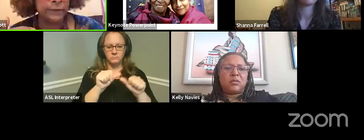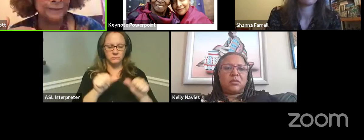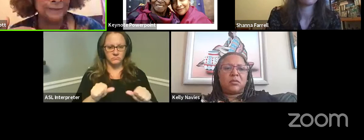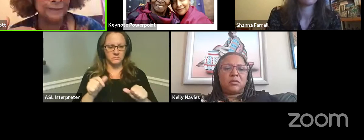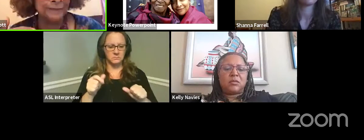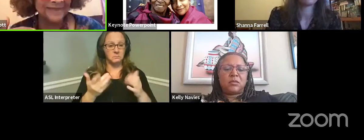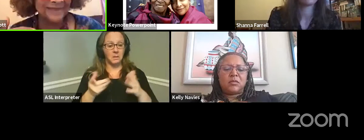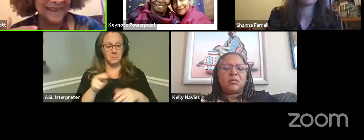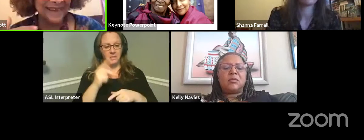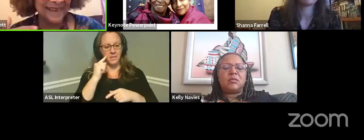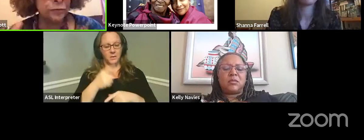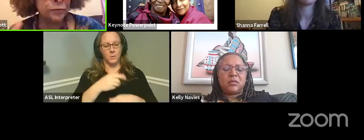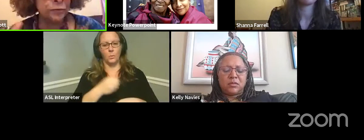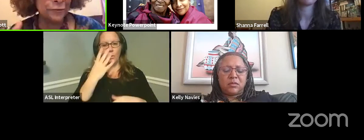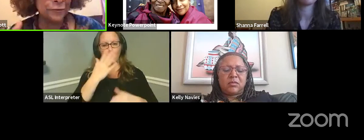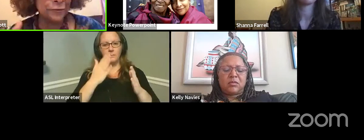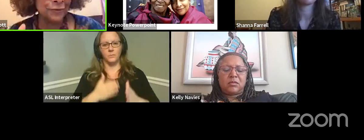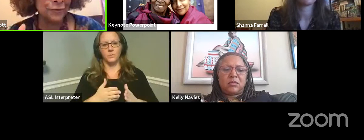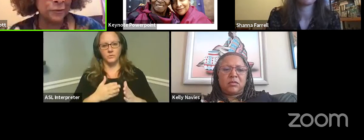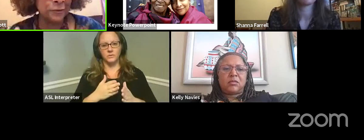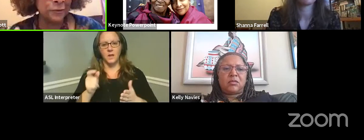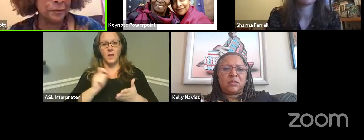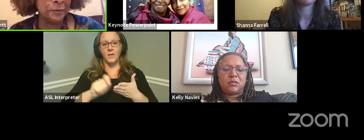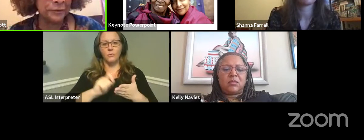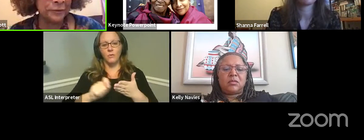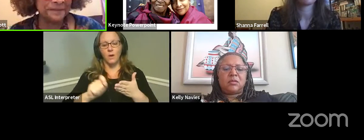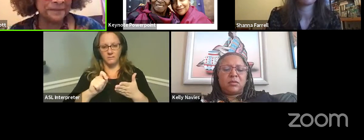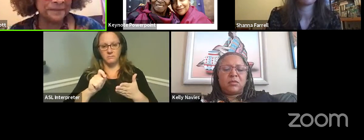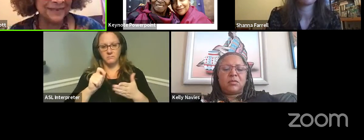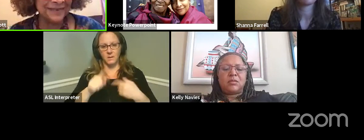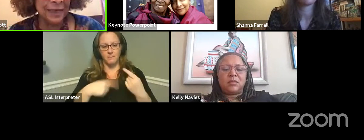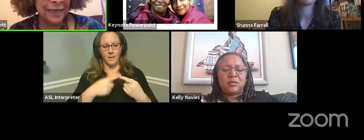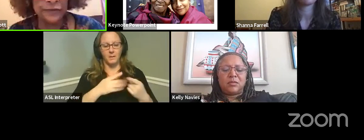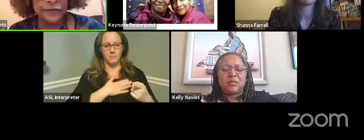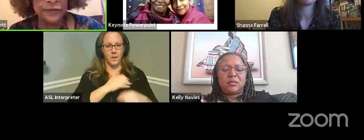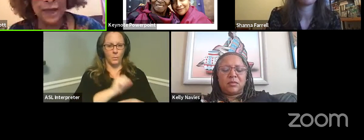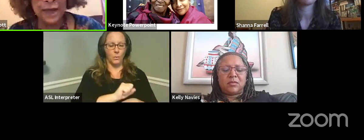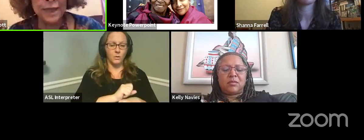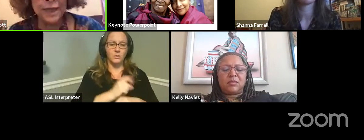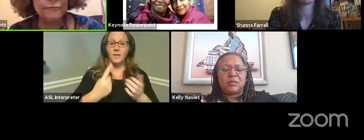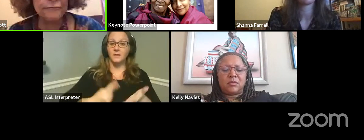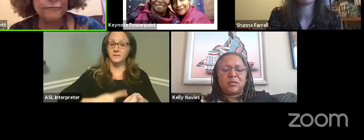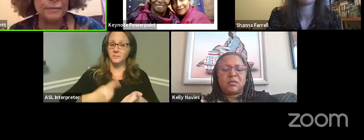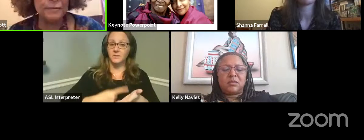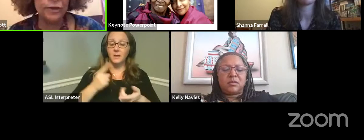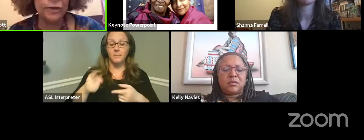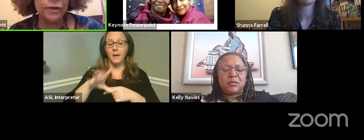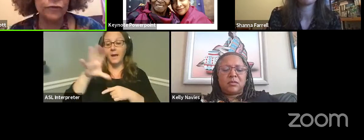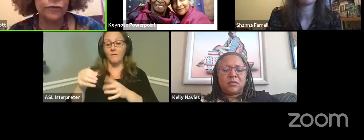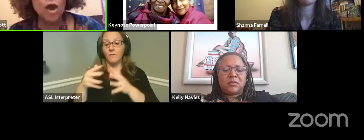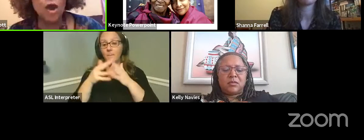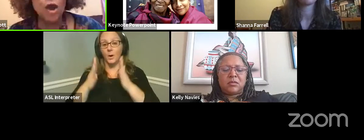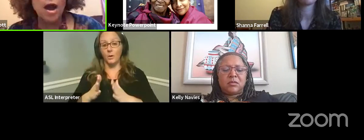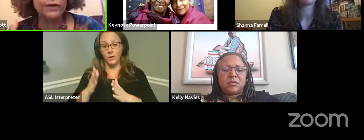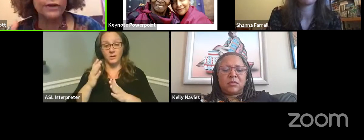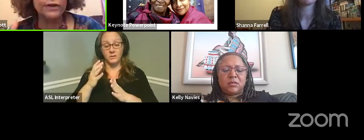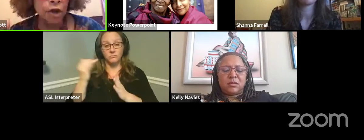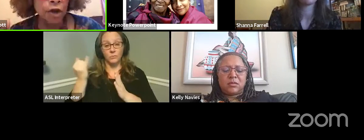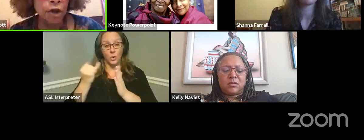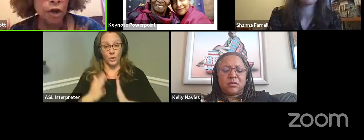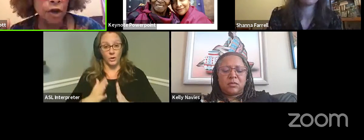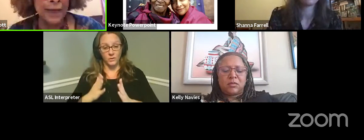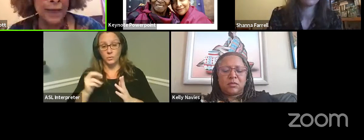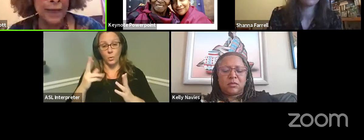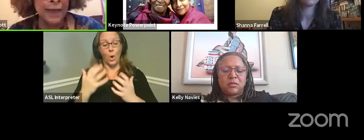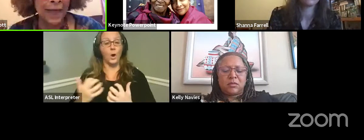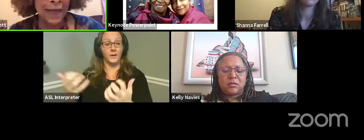was white and they would write certain things in the book. Then sometimes I have an African-American artist who, audience